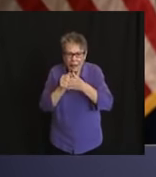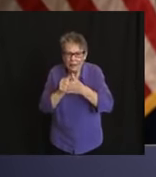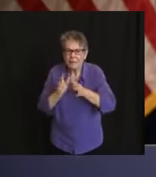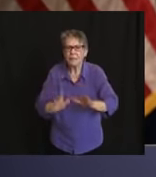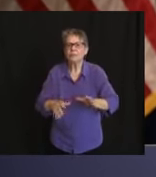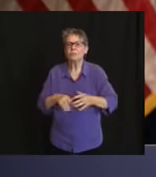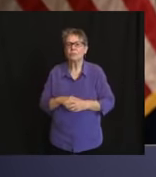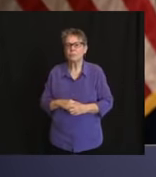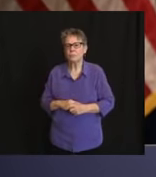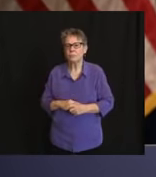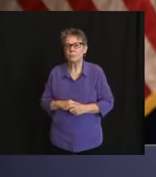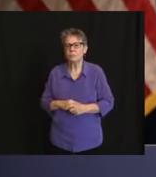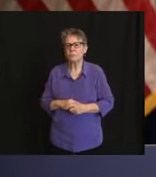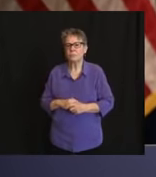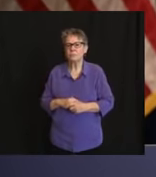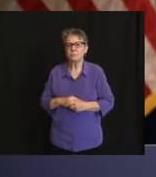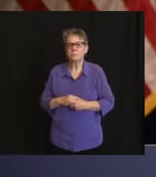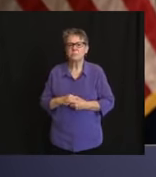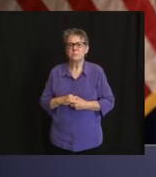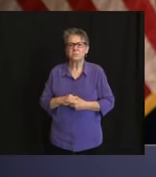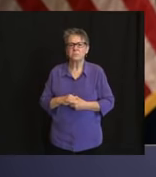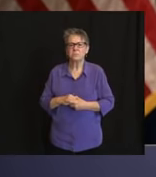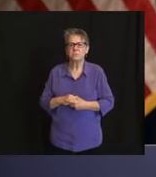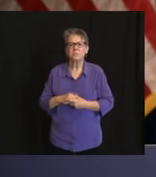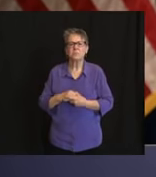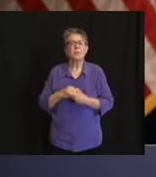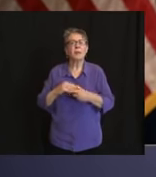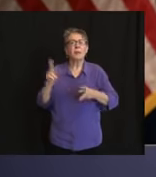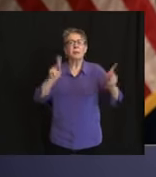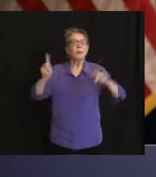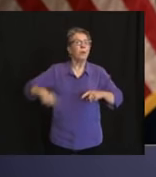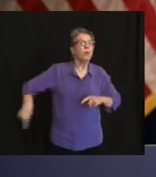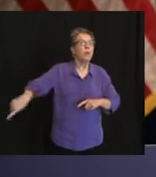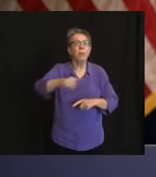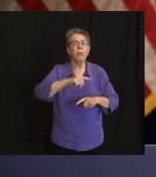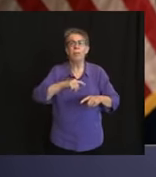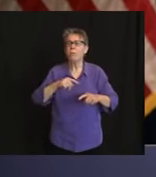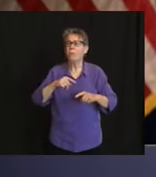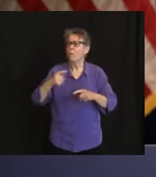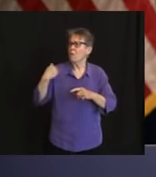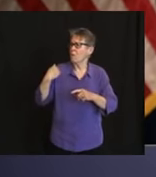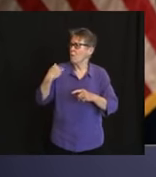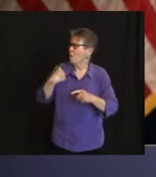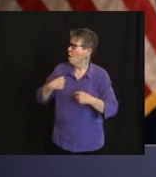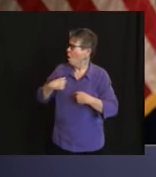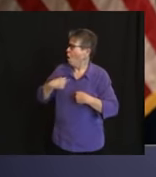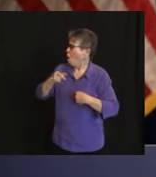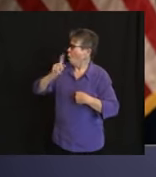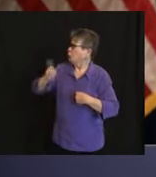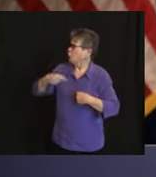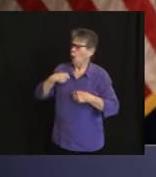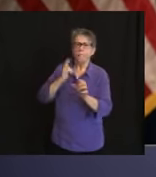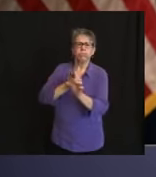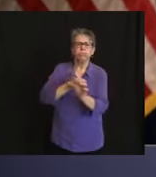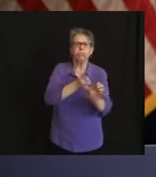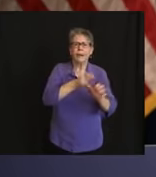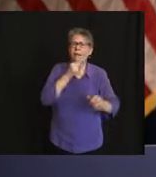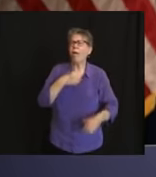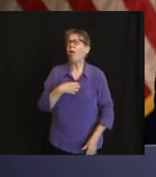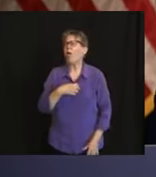PPE acquisition or distribution business 2 months ago, ever. And now they're up to their eyeballs. So if you all could